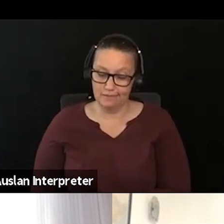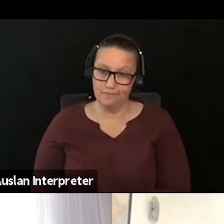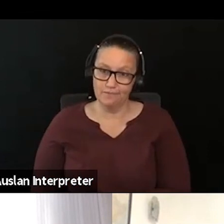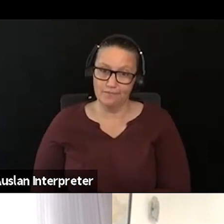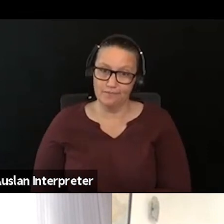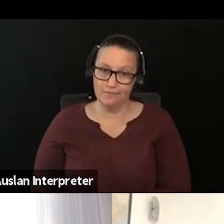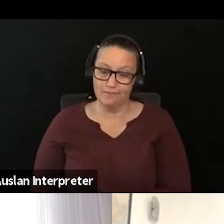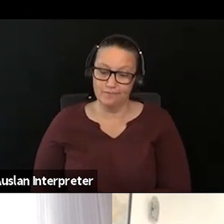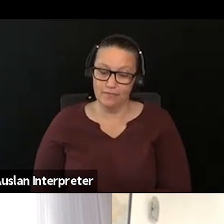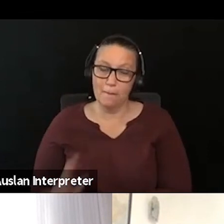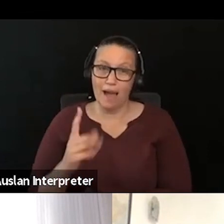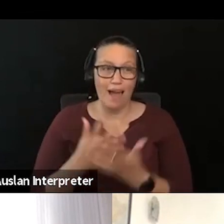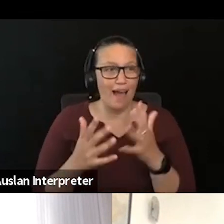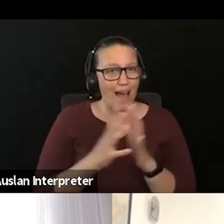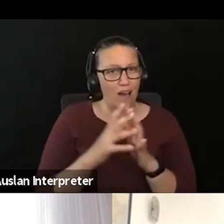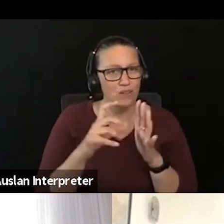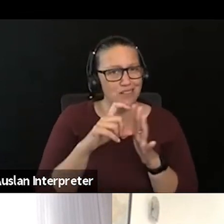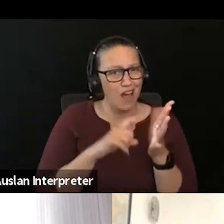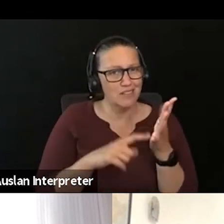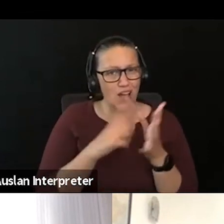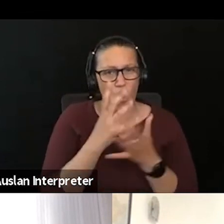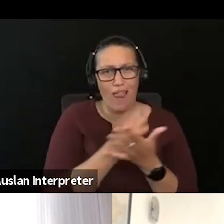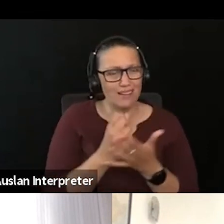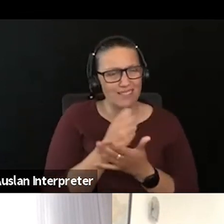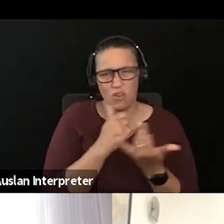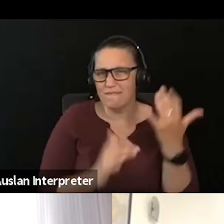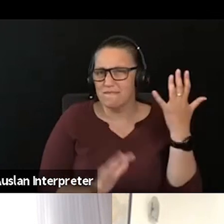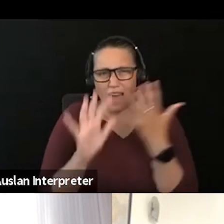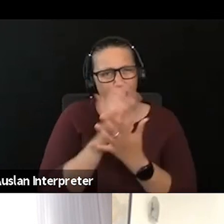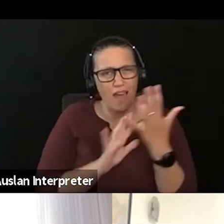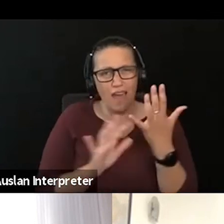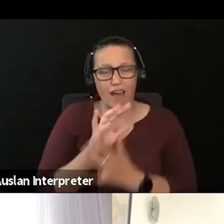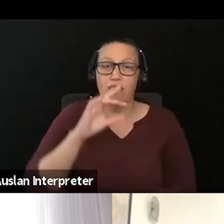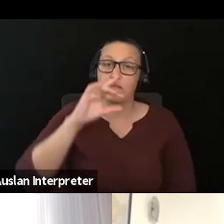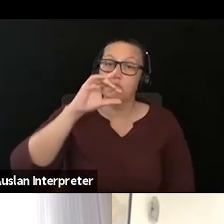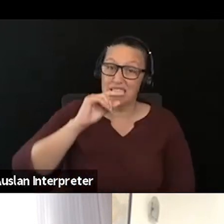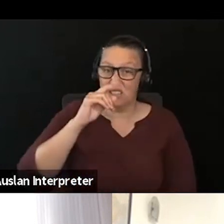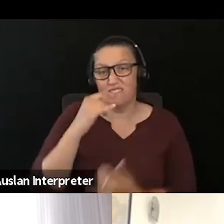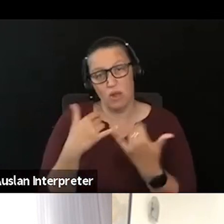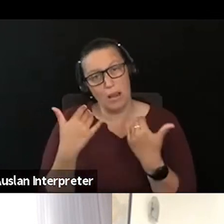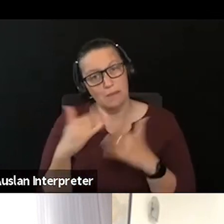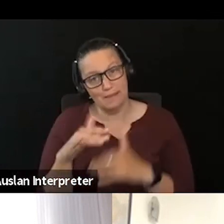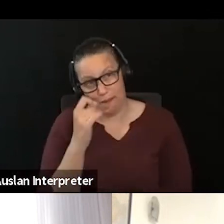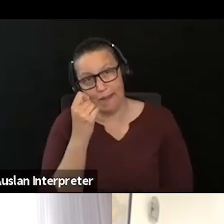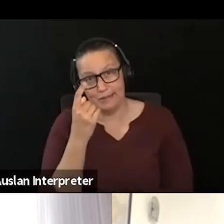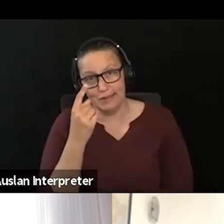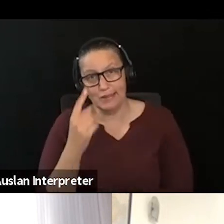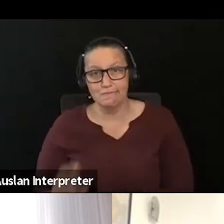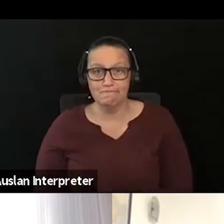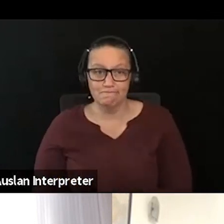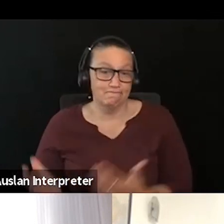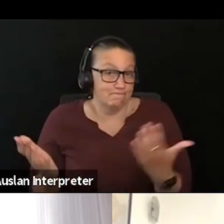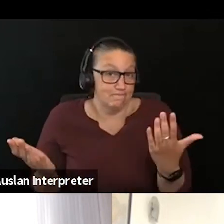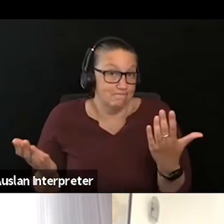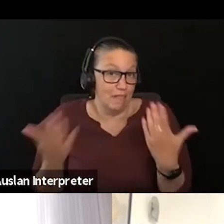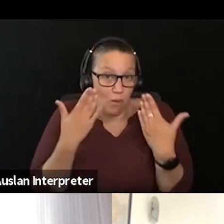vagaries of how the data are collected, it's largely the potential is much more limited, is what I understand, and I'm not aware of other work in